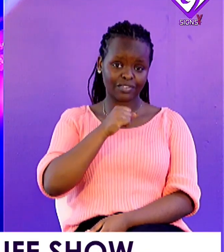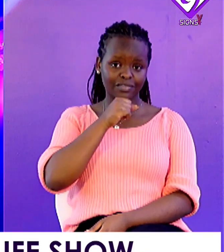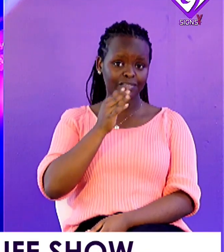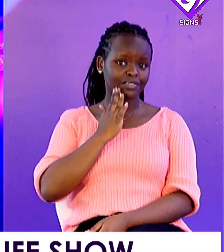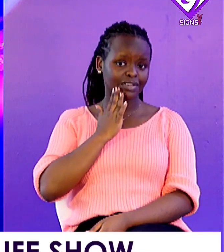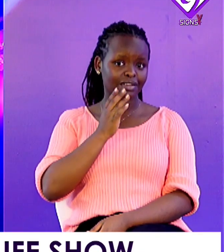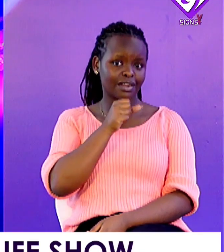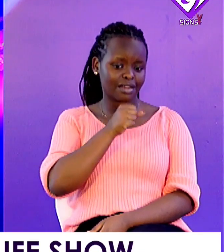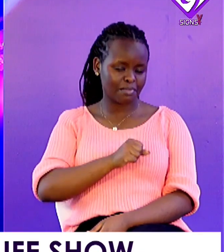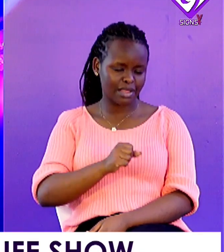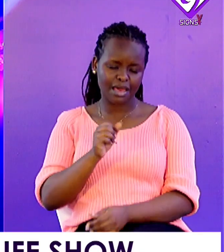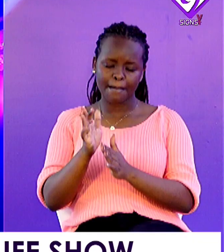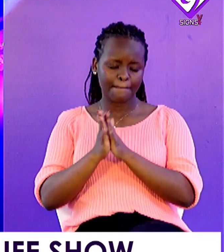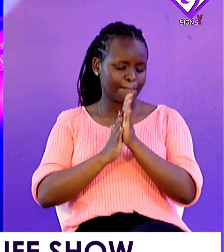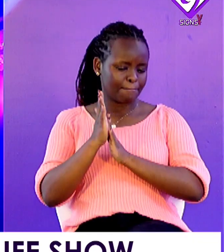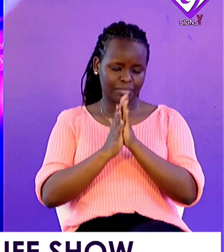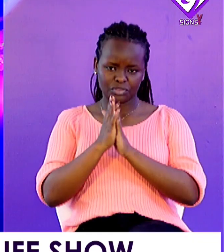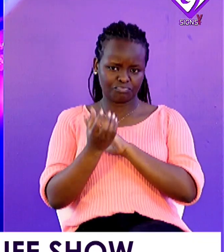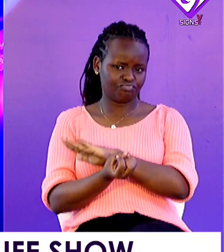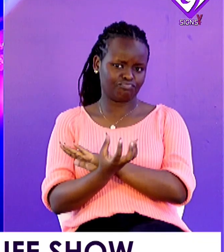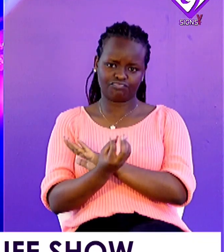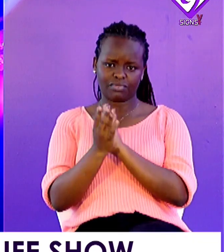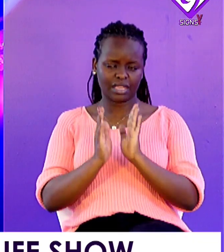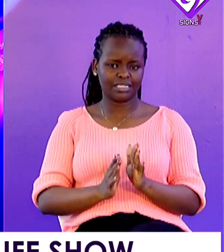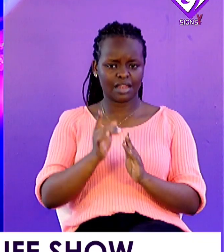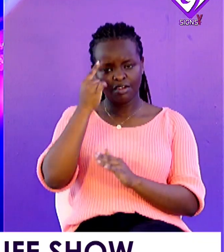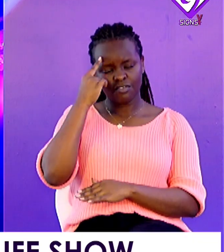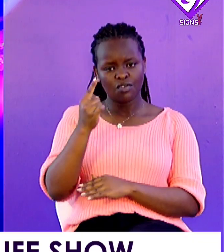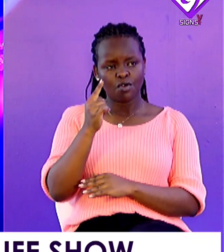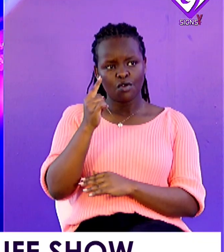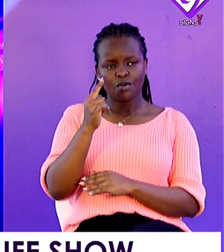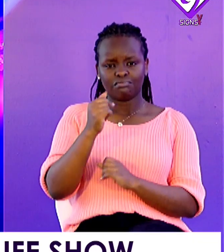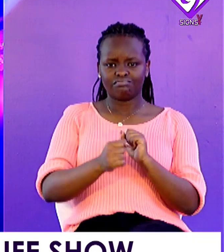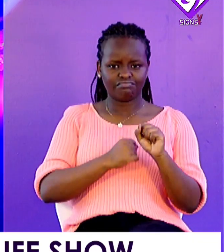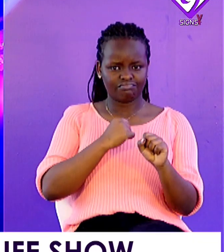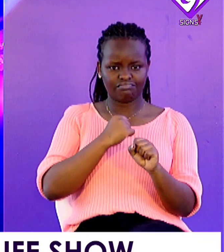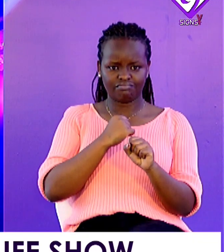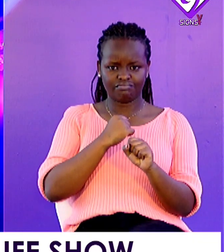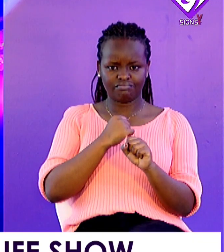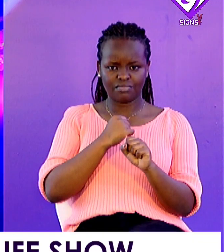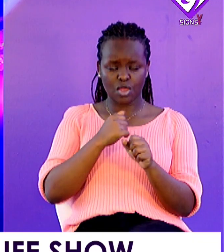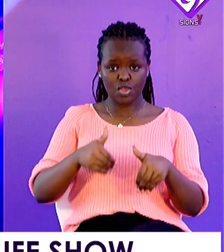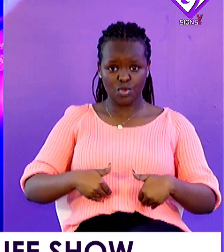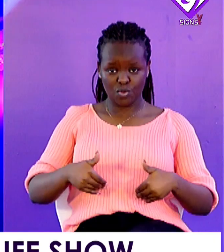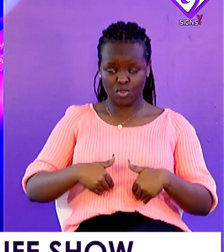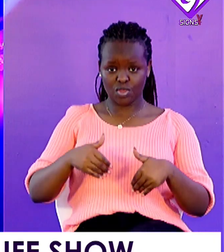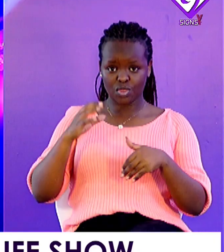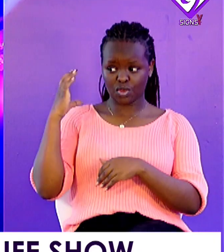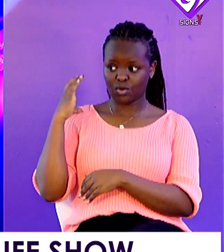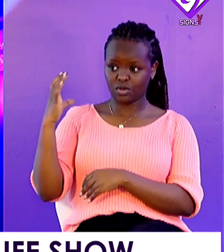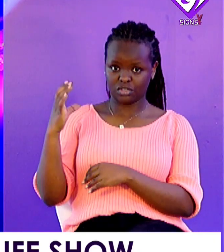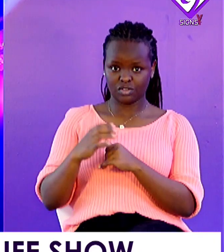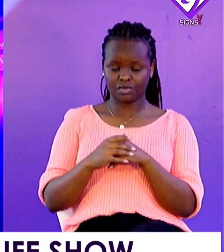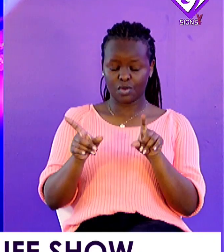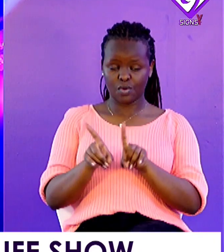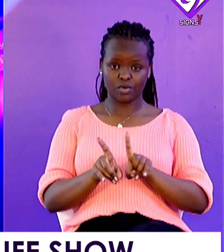counseling. I'm a passionate counselor for teens and youth coach, and